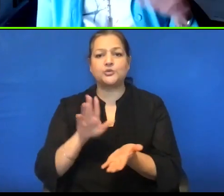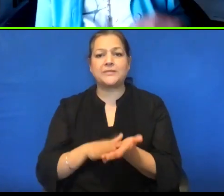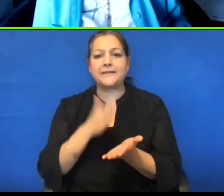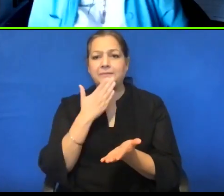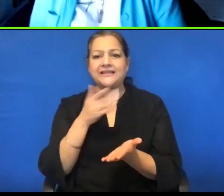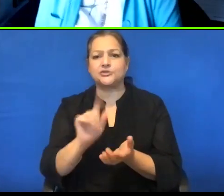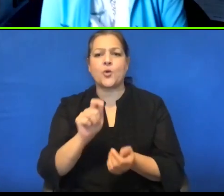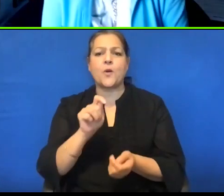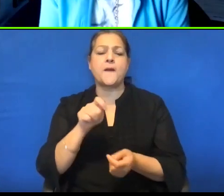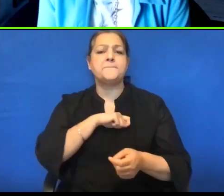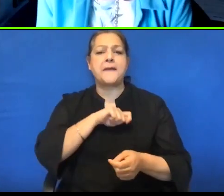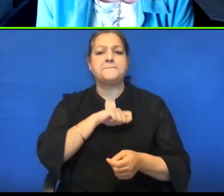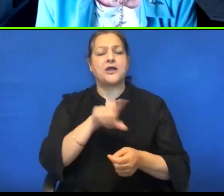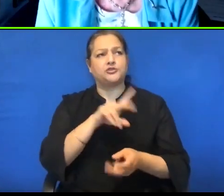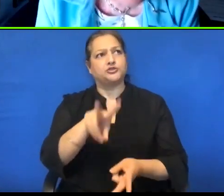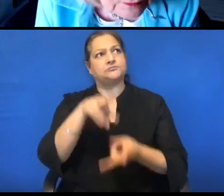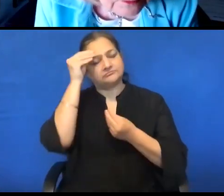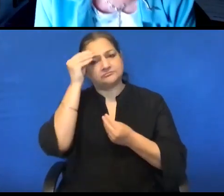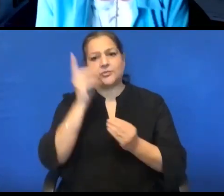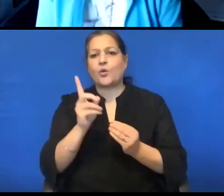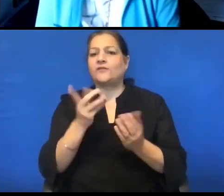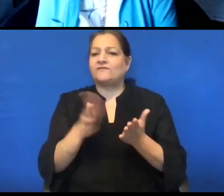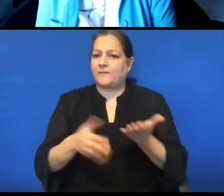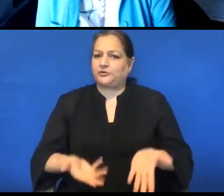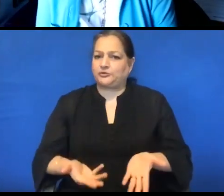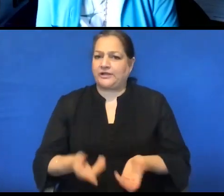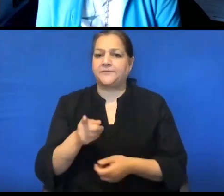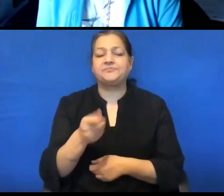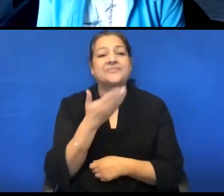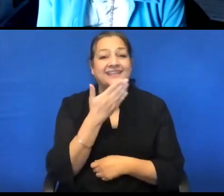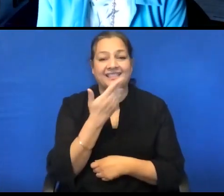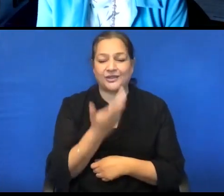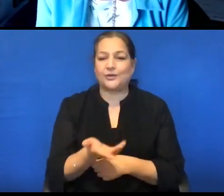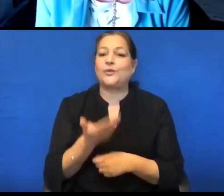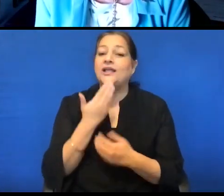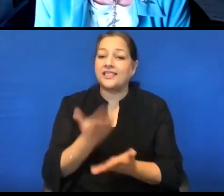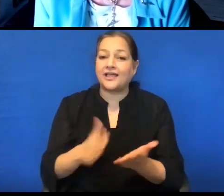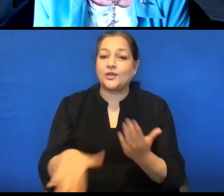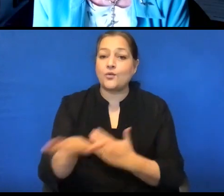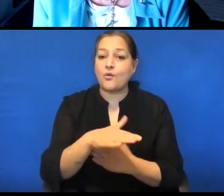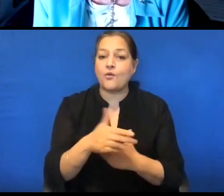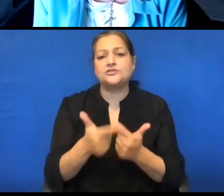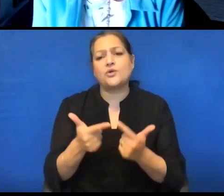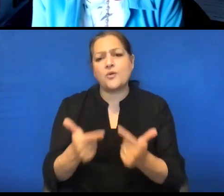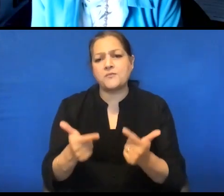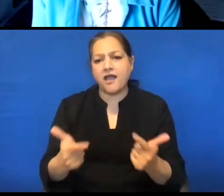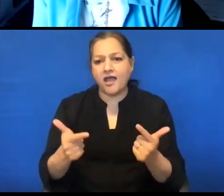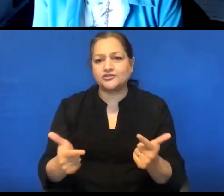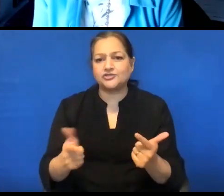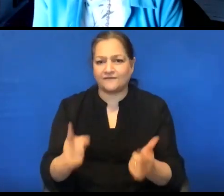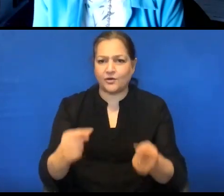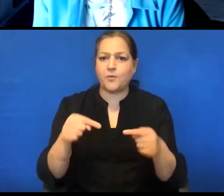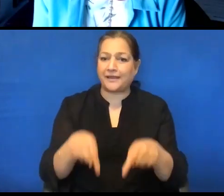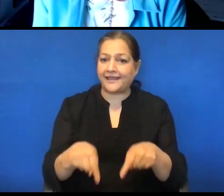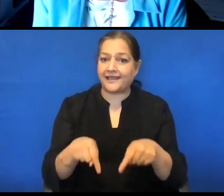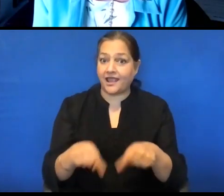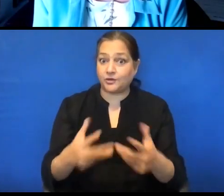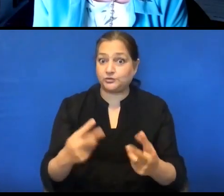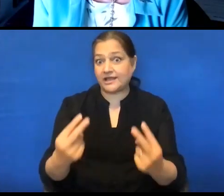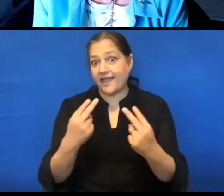take away from this? Fantastic. Well, first of all, thank you all so much for being here this evening on